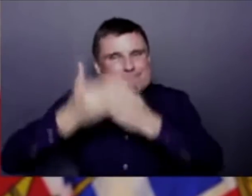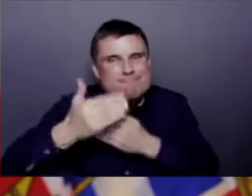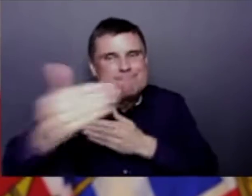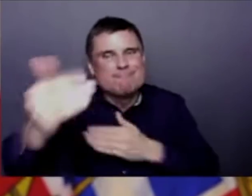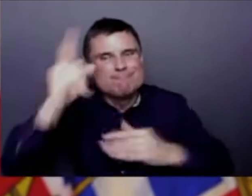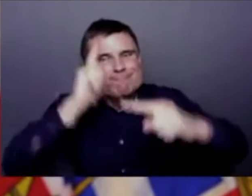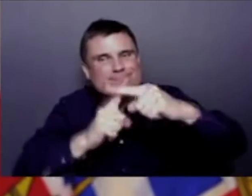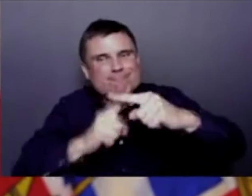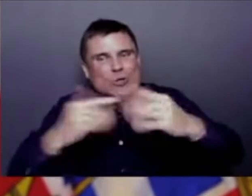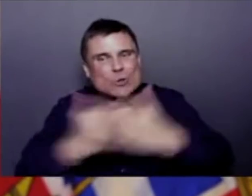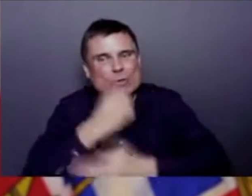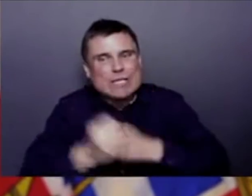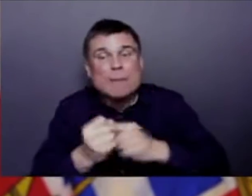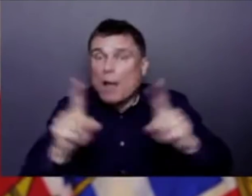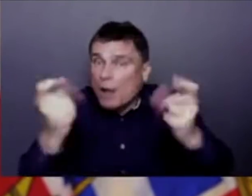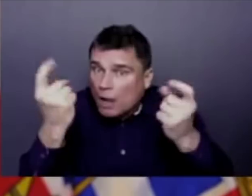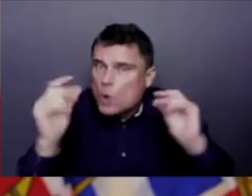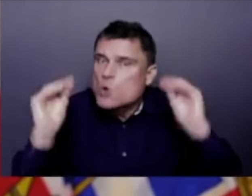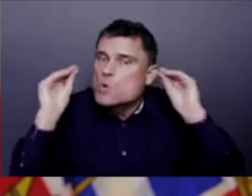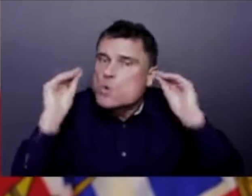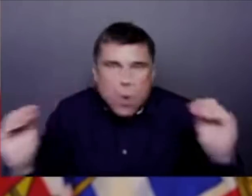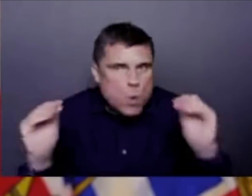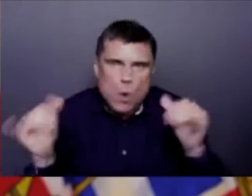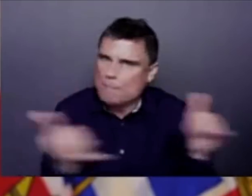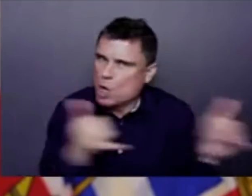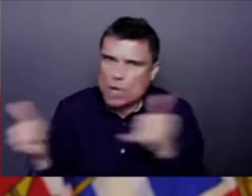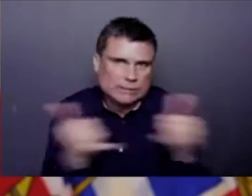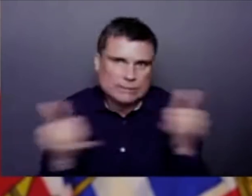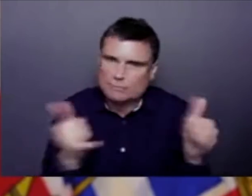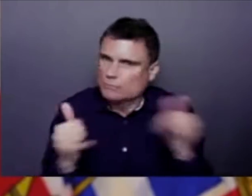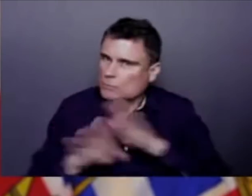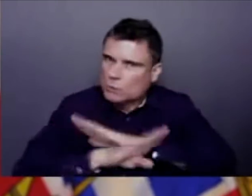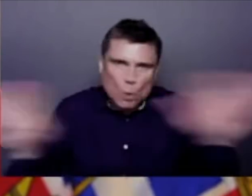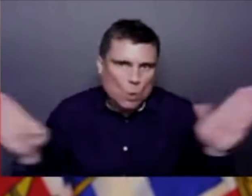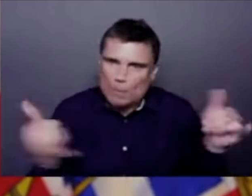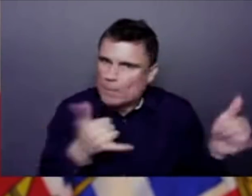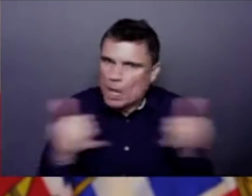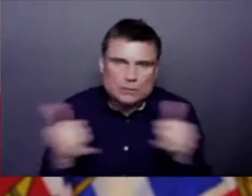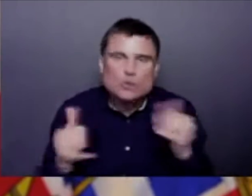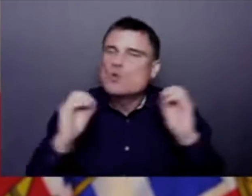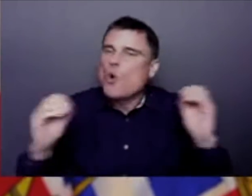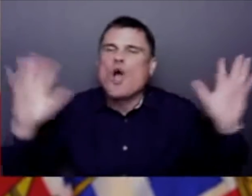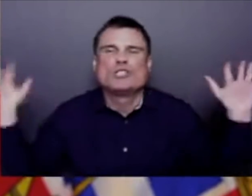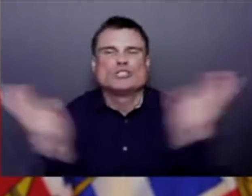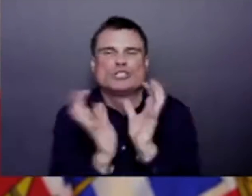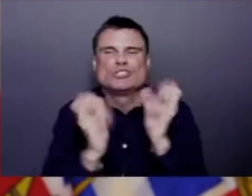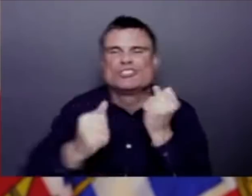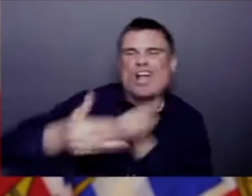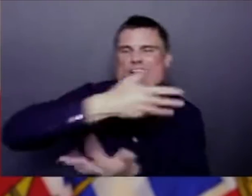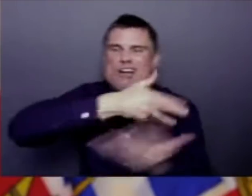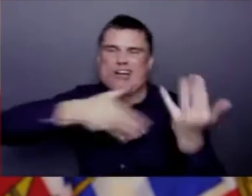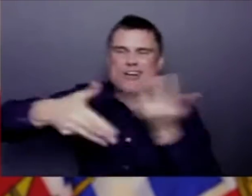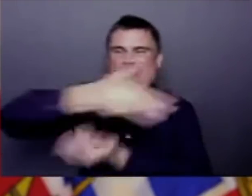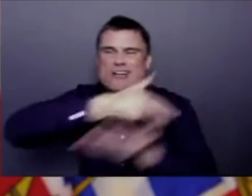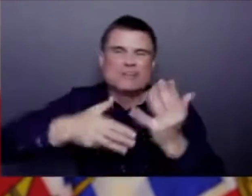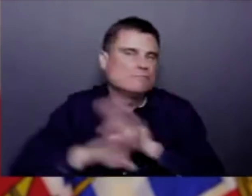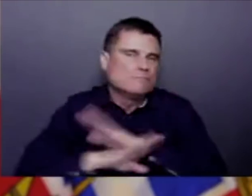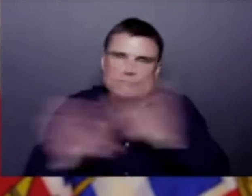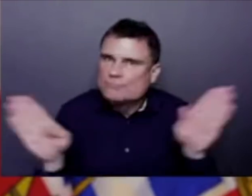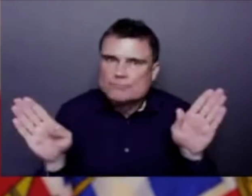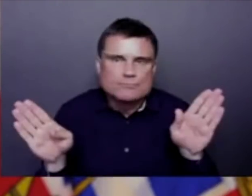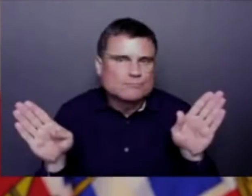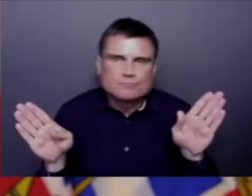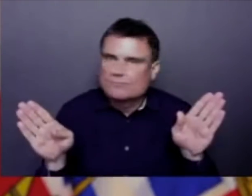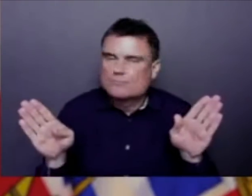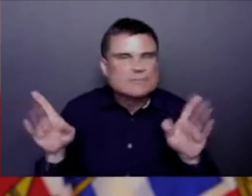celebrations this year. We need to focus on doing our part to ensure safe and good health for all of